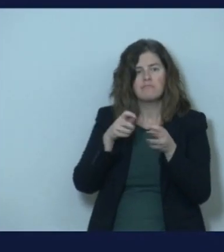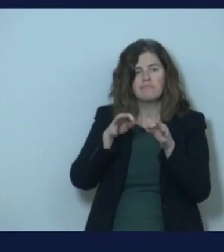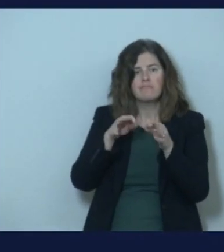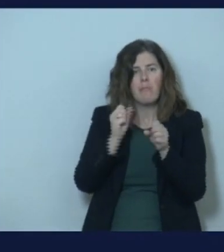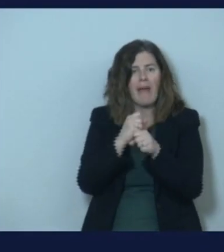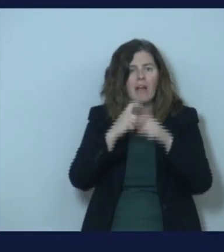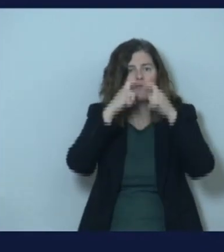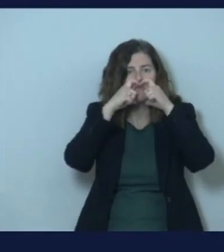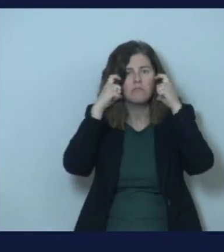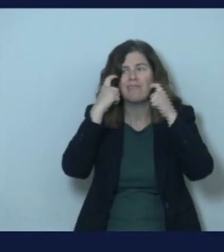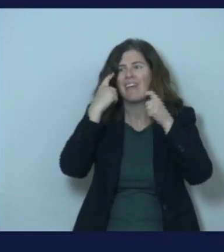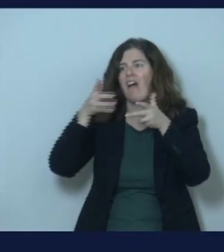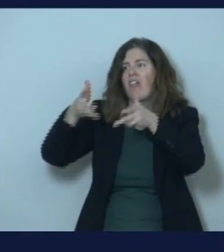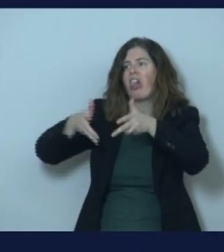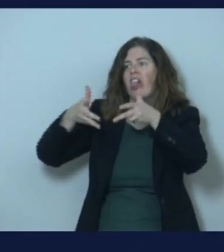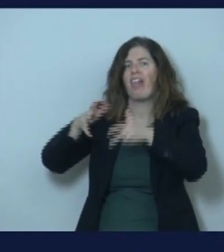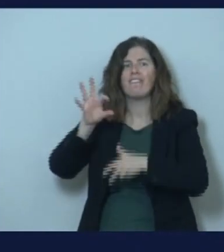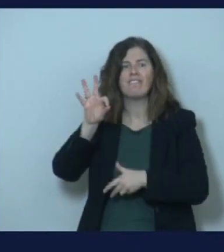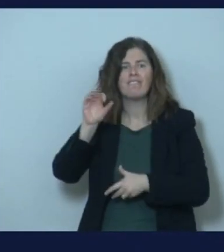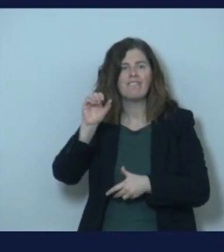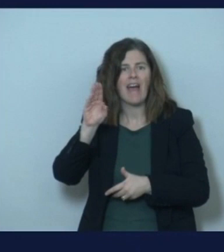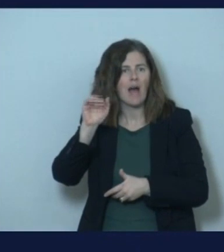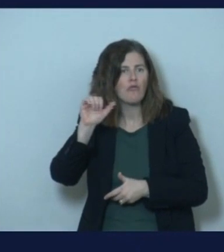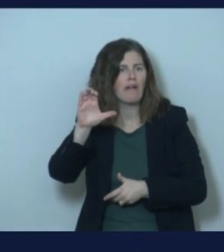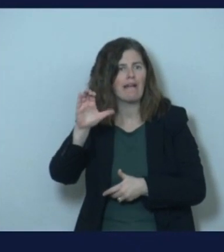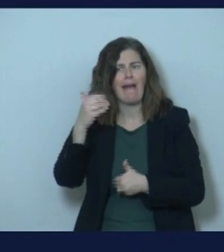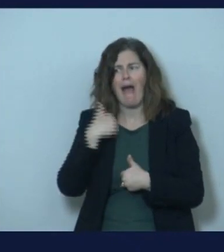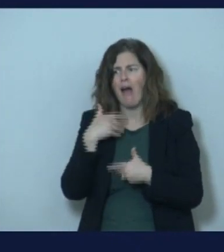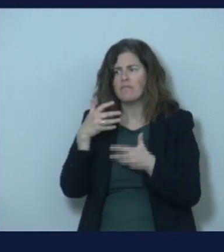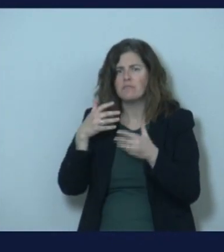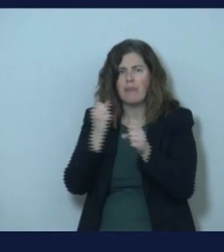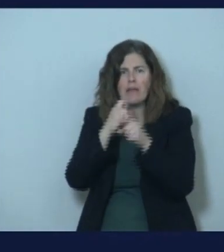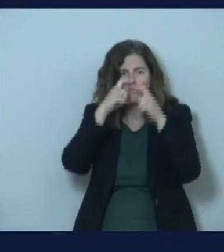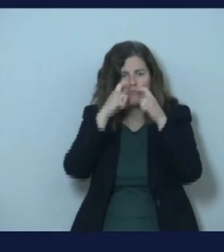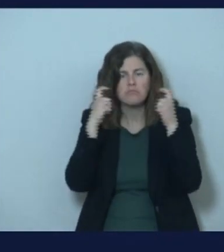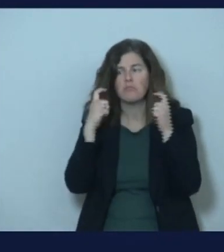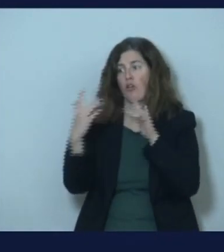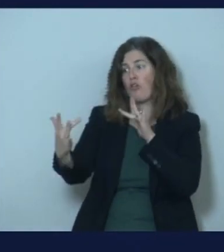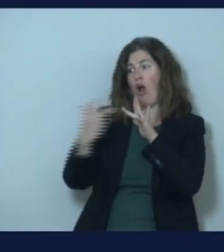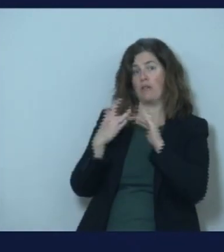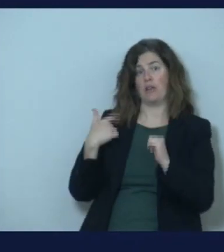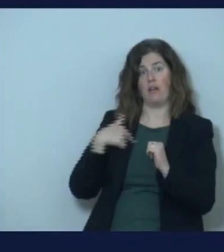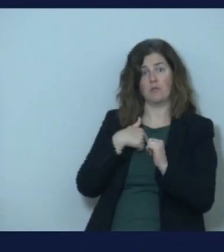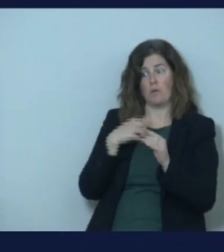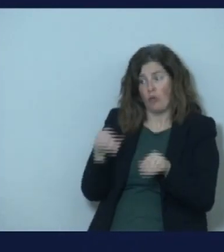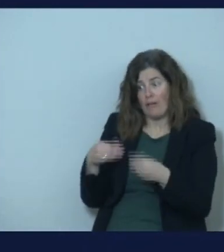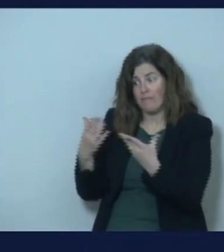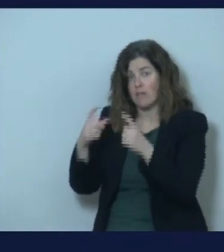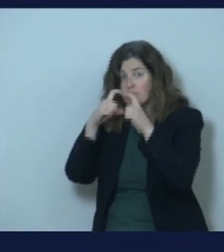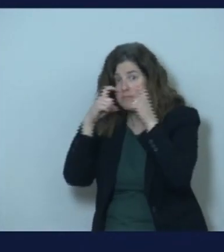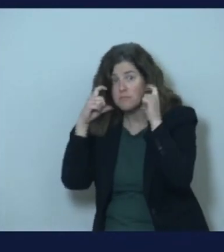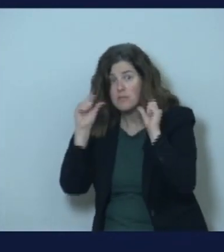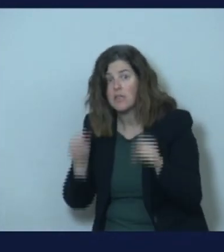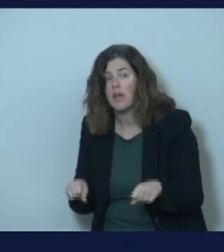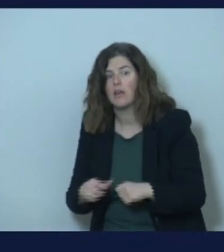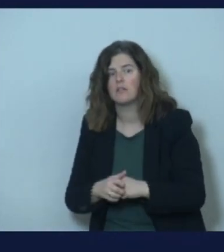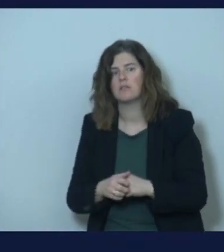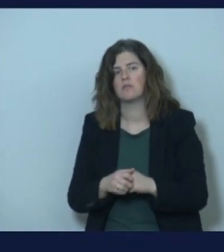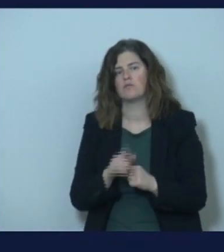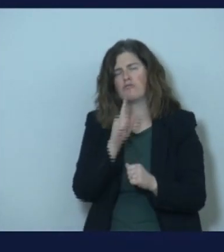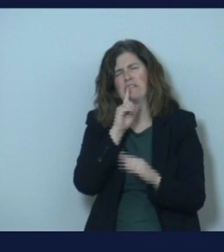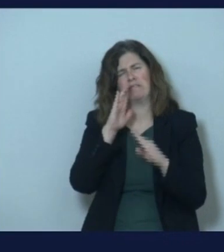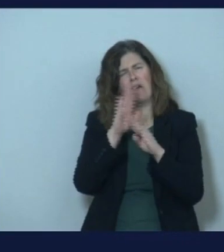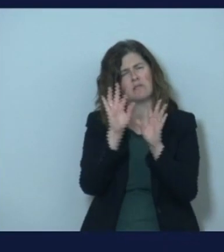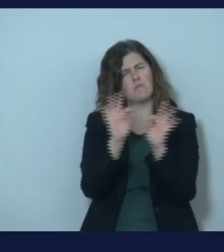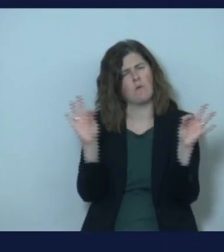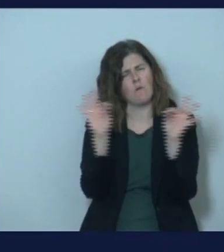have extra fabric or other resources. Encourage them to contact us so that we can get them a face covering. And this is really important.